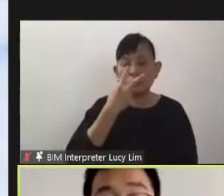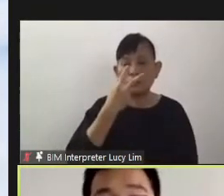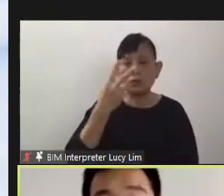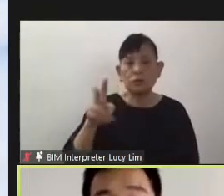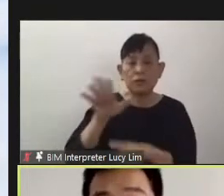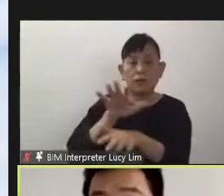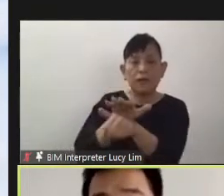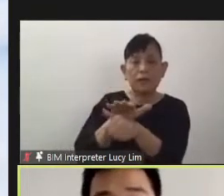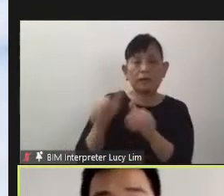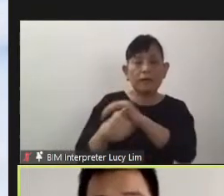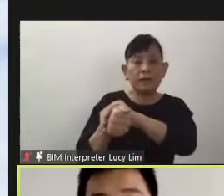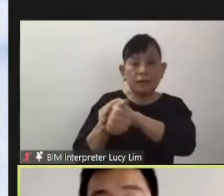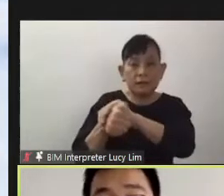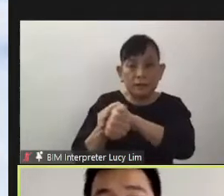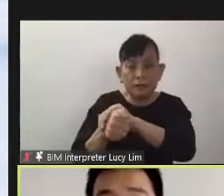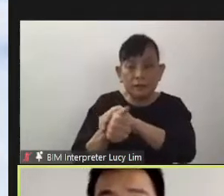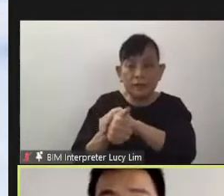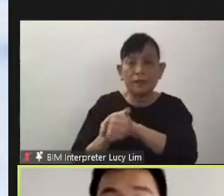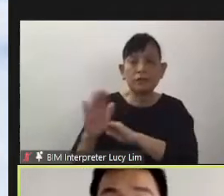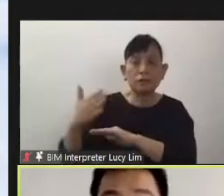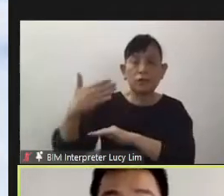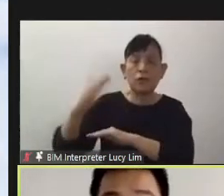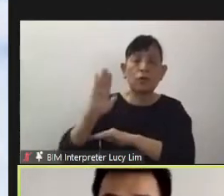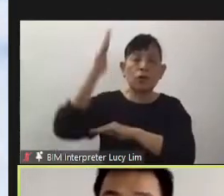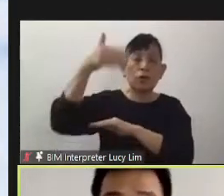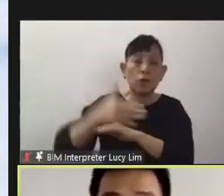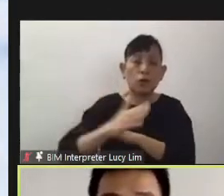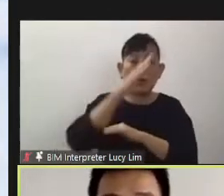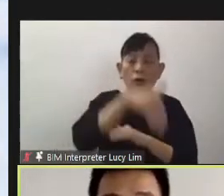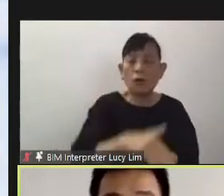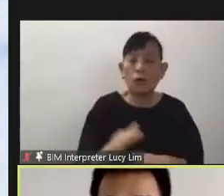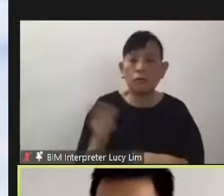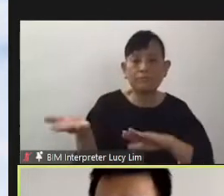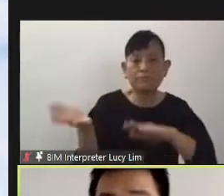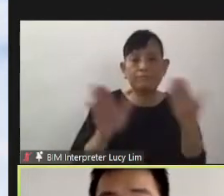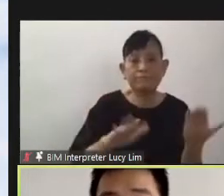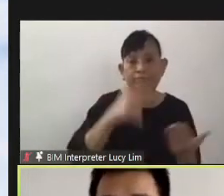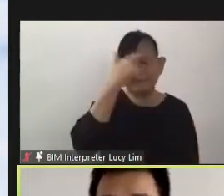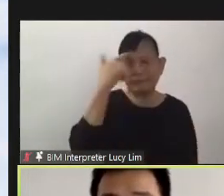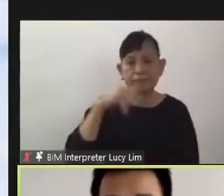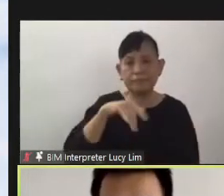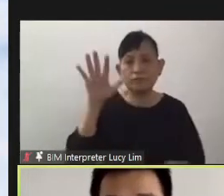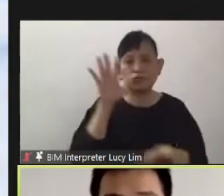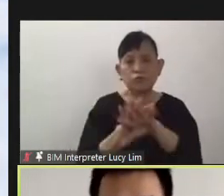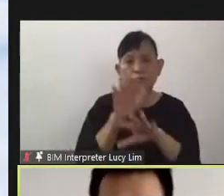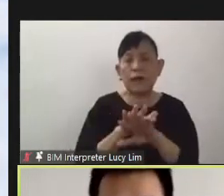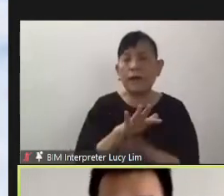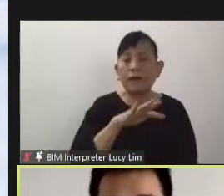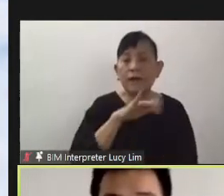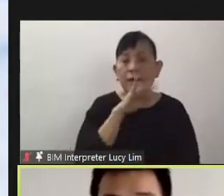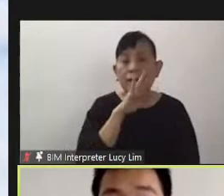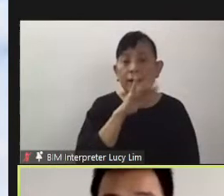turtles, the dolphin, the whales die because of all this plastic pollution. Again, plastic recycling is good, but